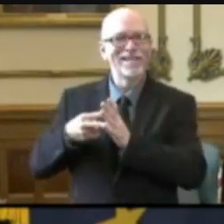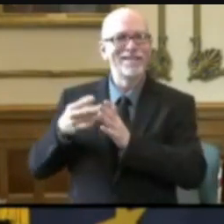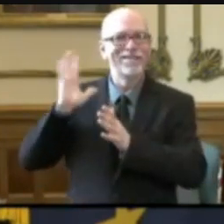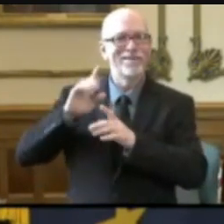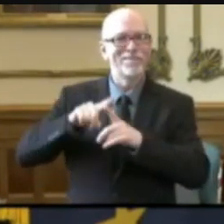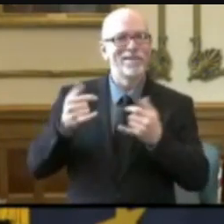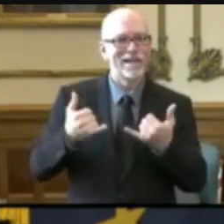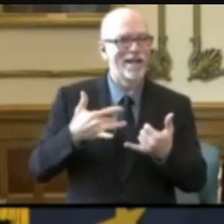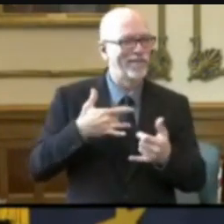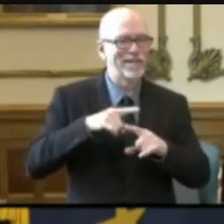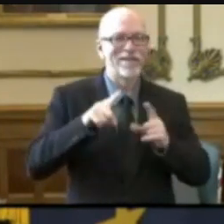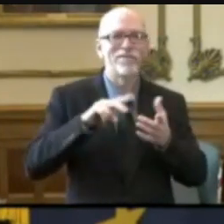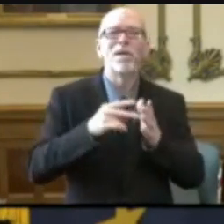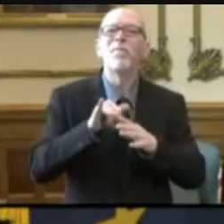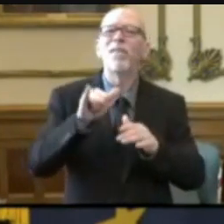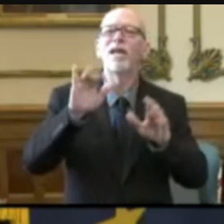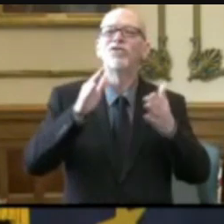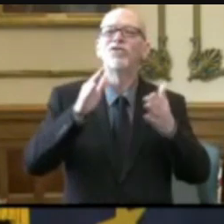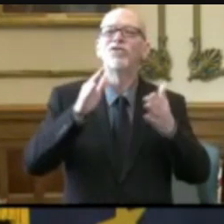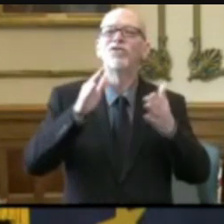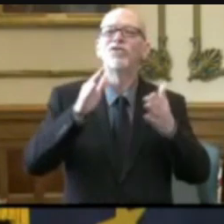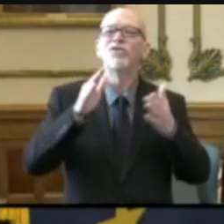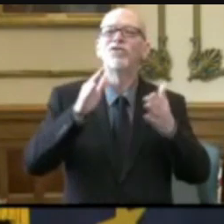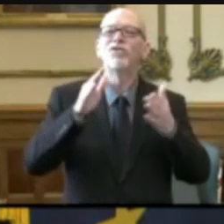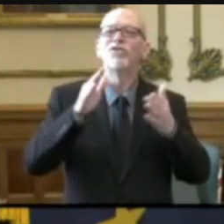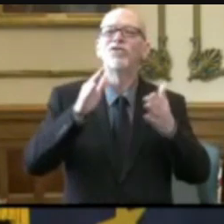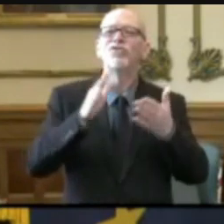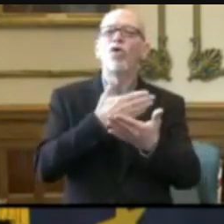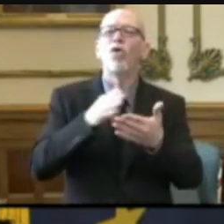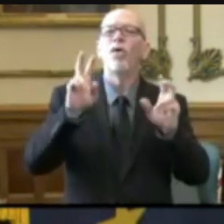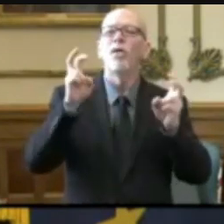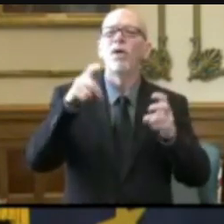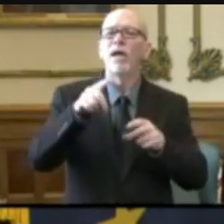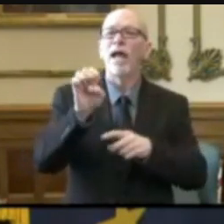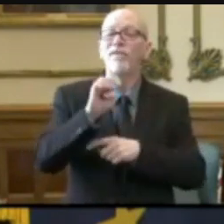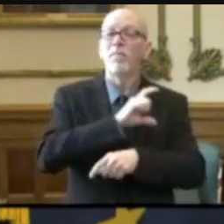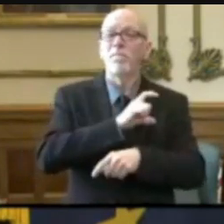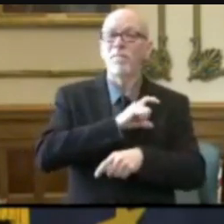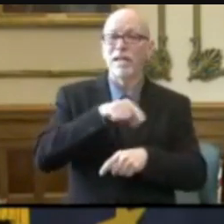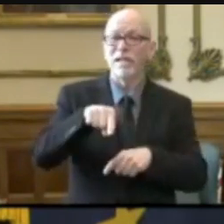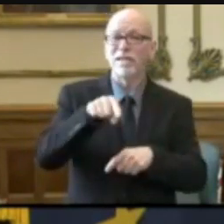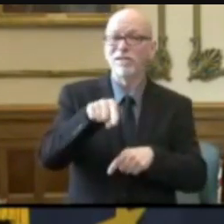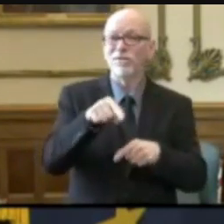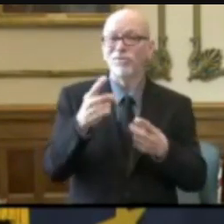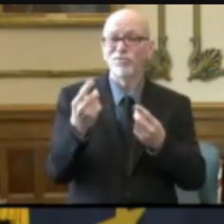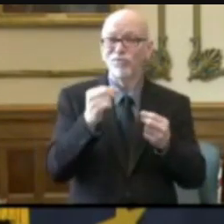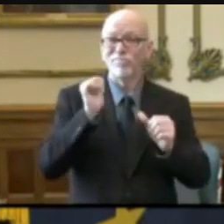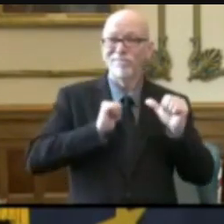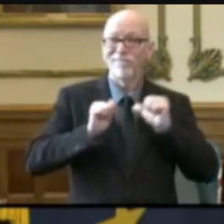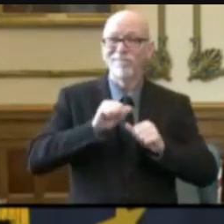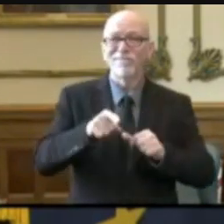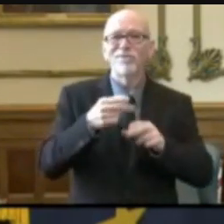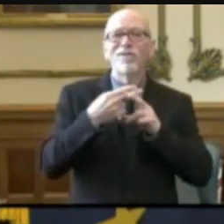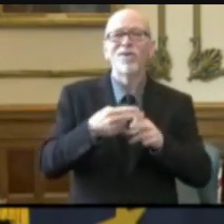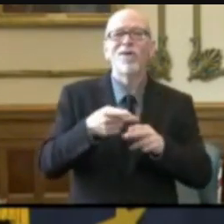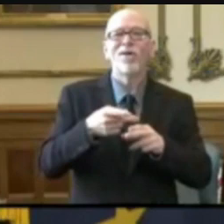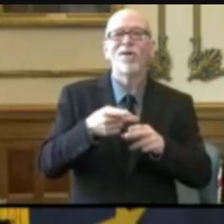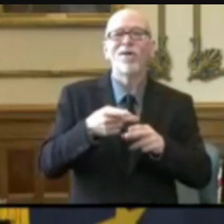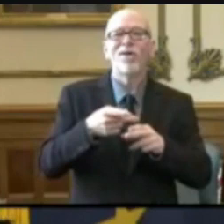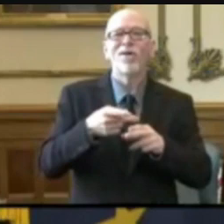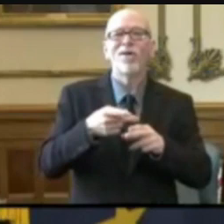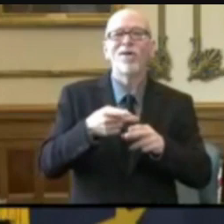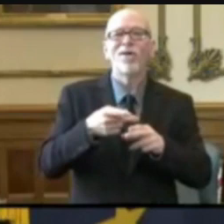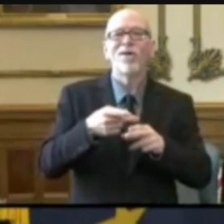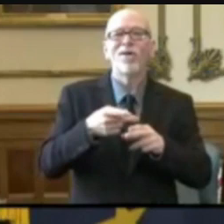initially. But this song that the Evansville Police, the skit that they're doing is a song called Don't